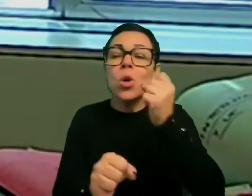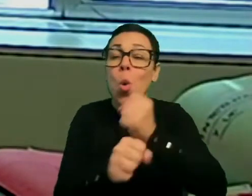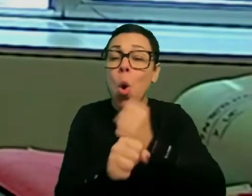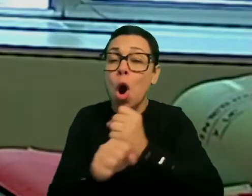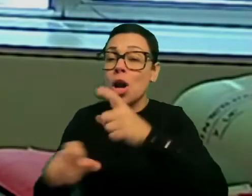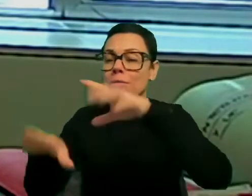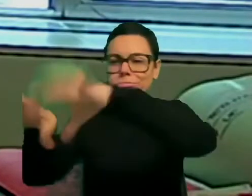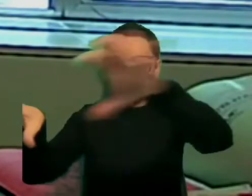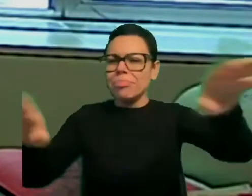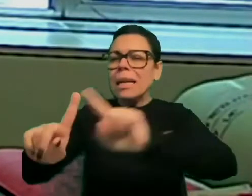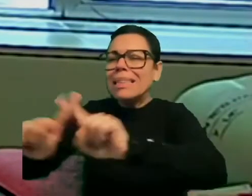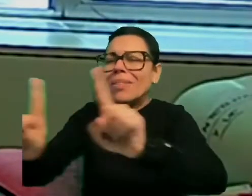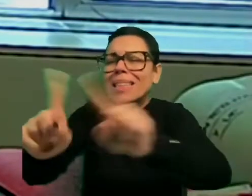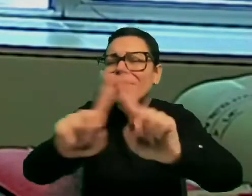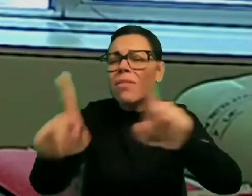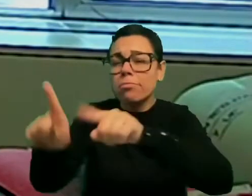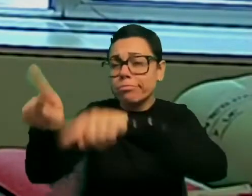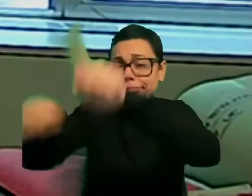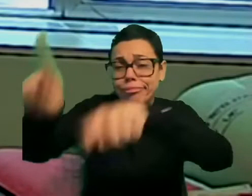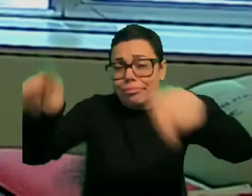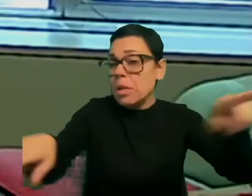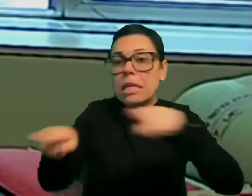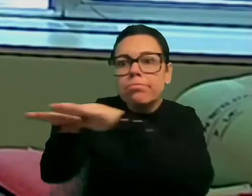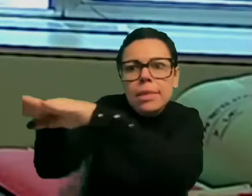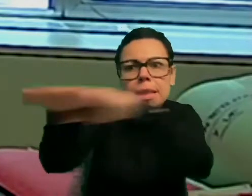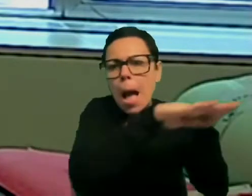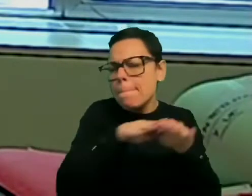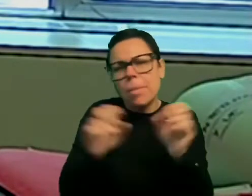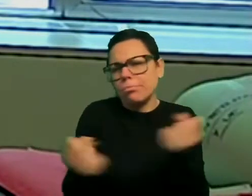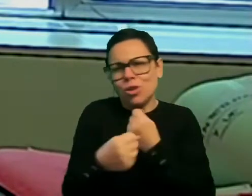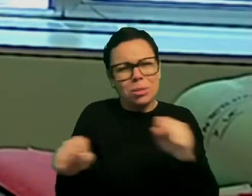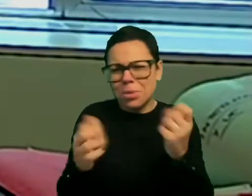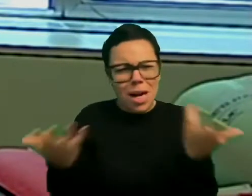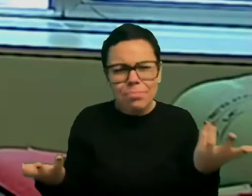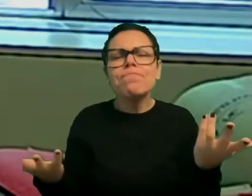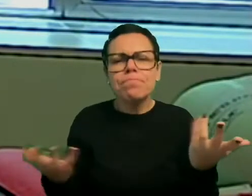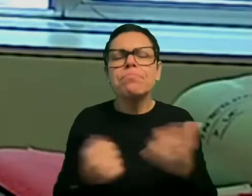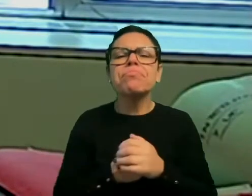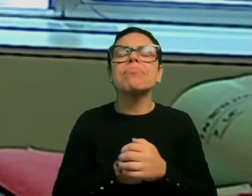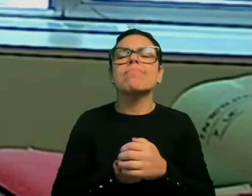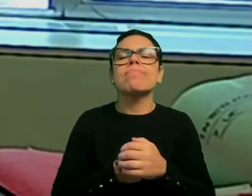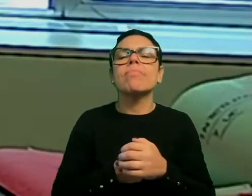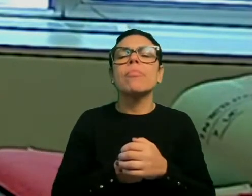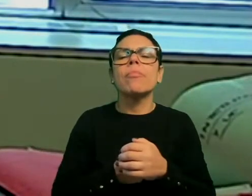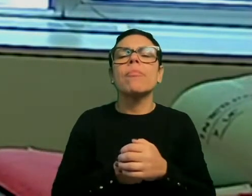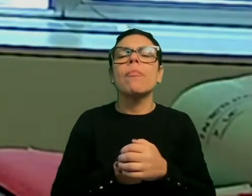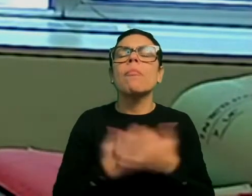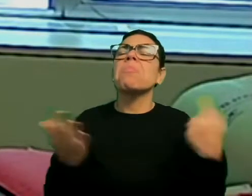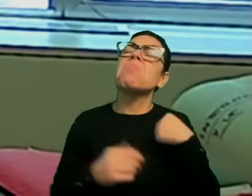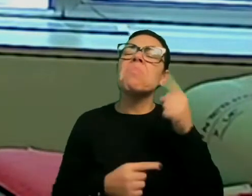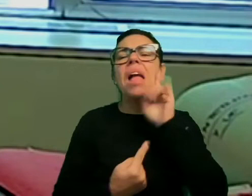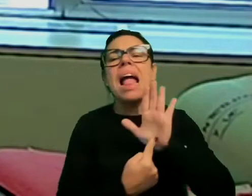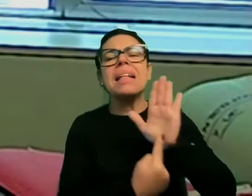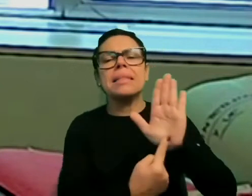And I think EU directives set up requirements and principles, like the principle